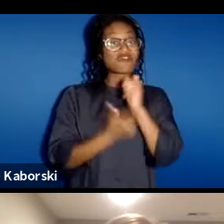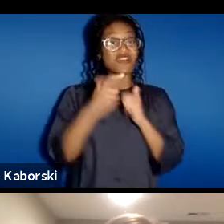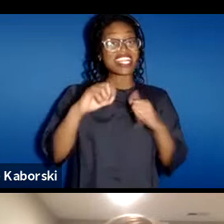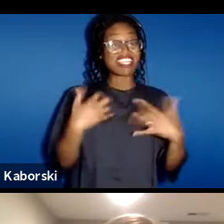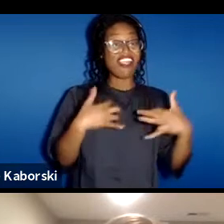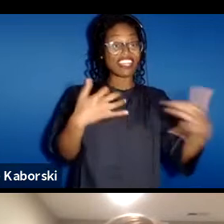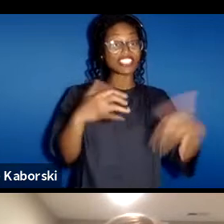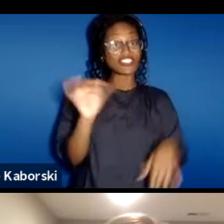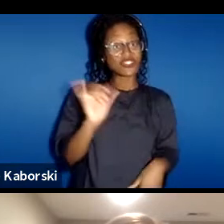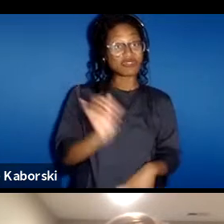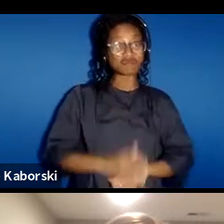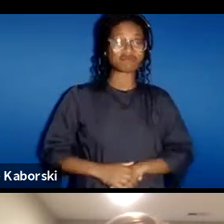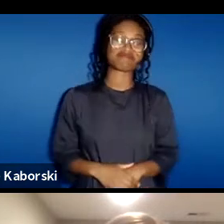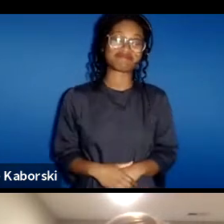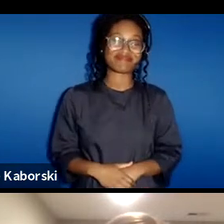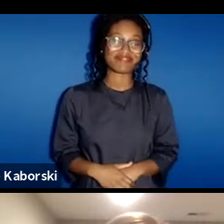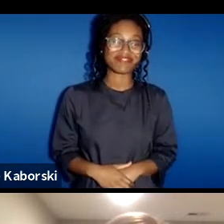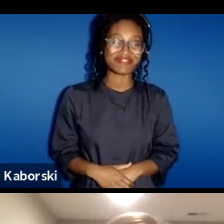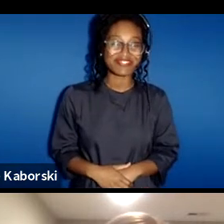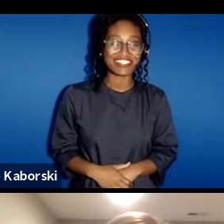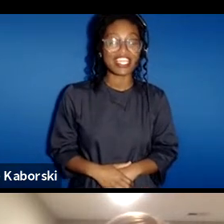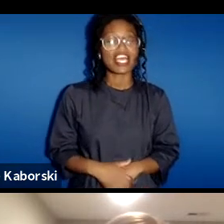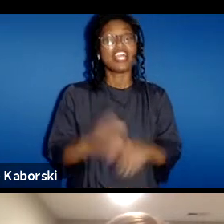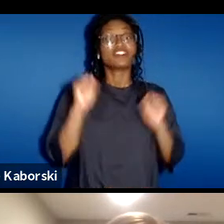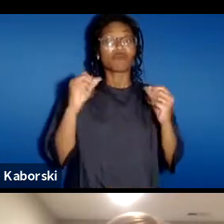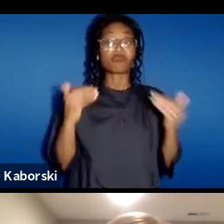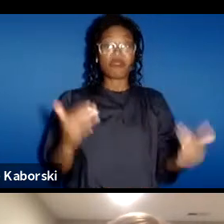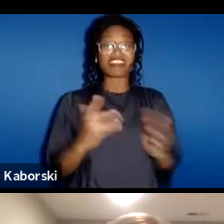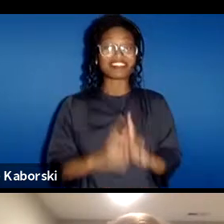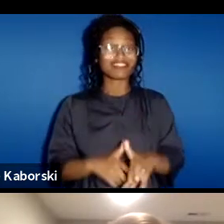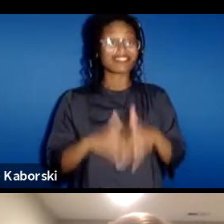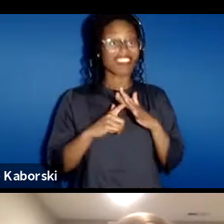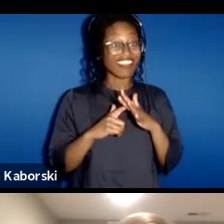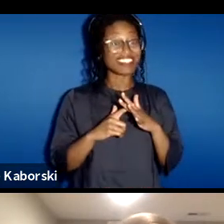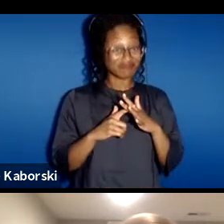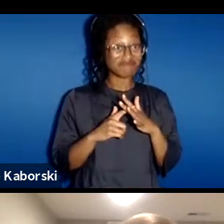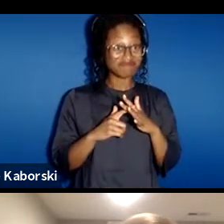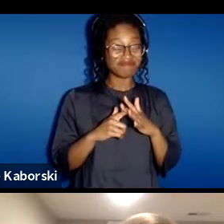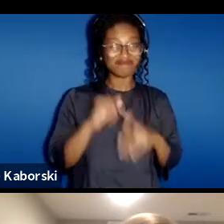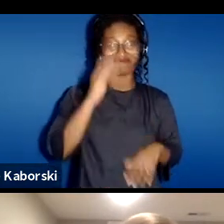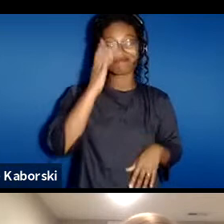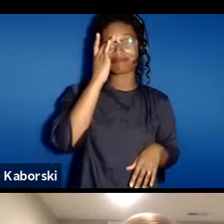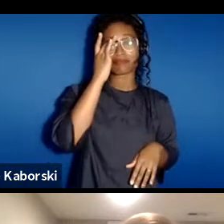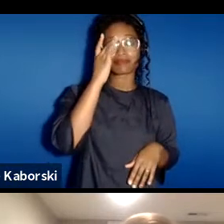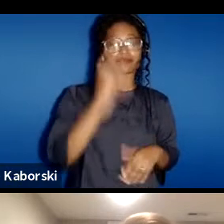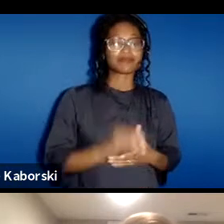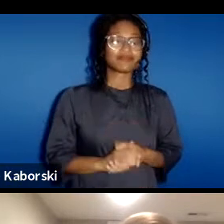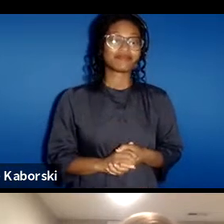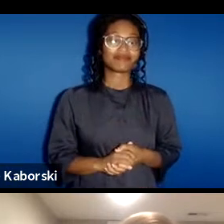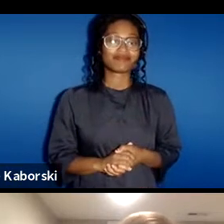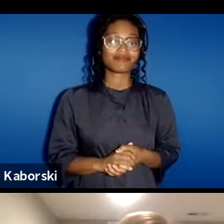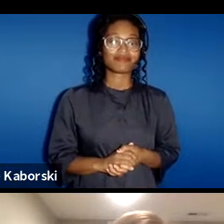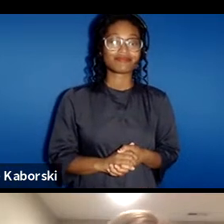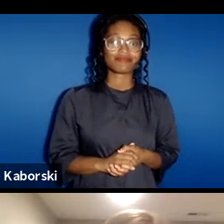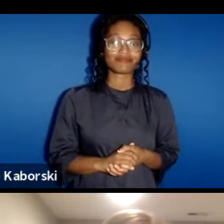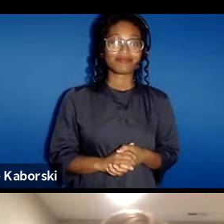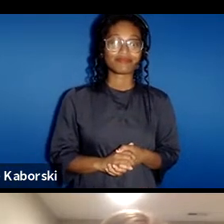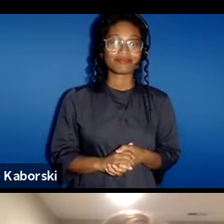audience. I will get things kicked off with, let's see.